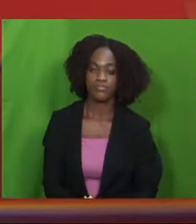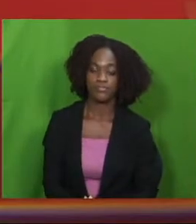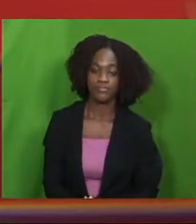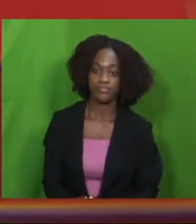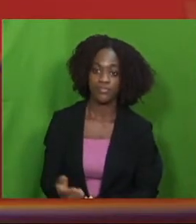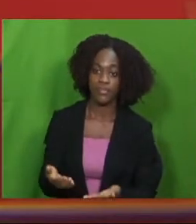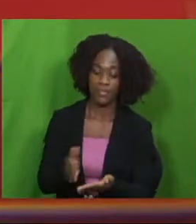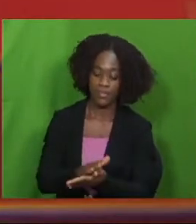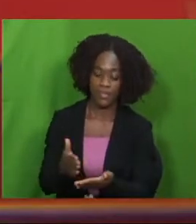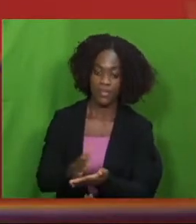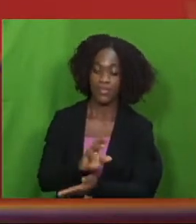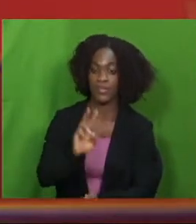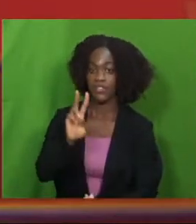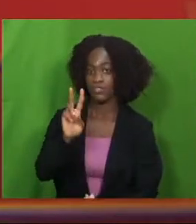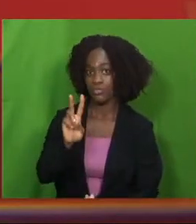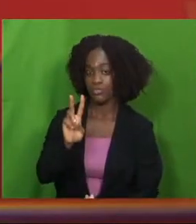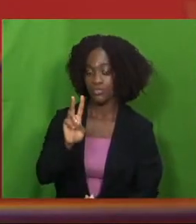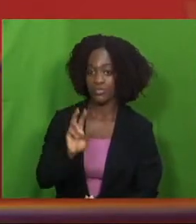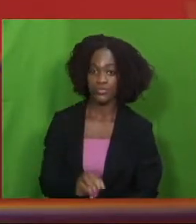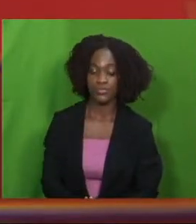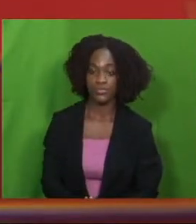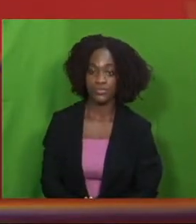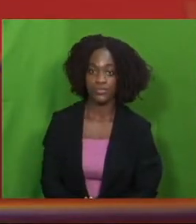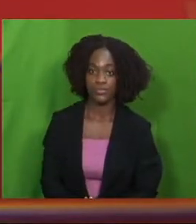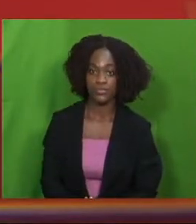Page 2.